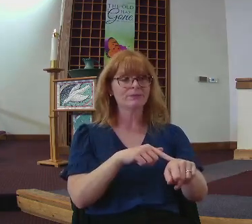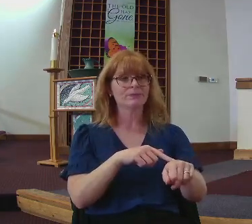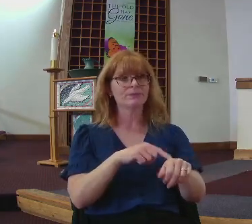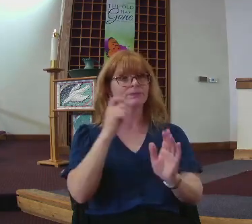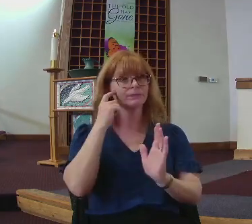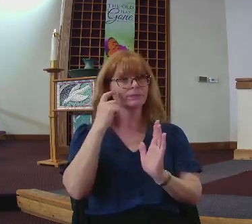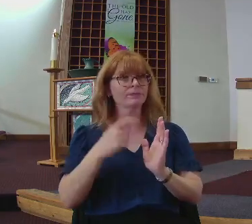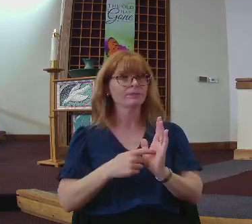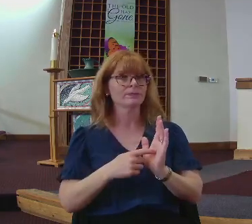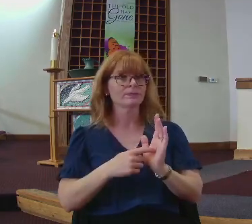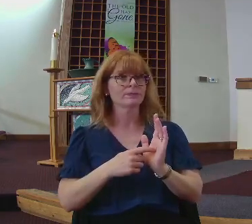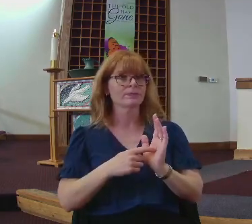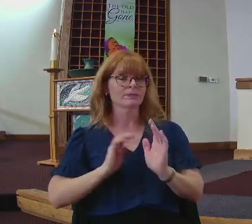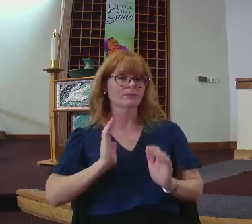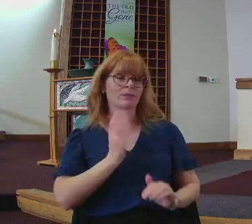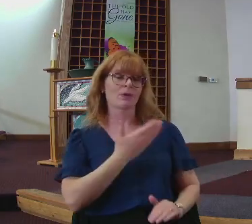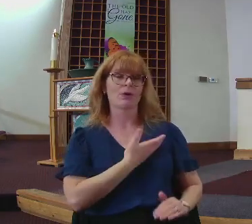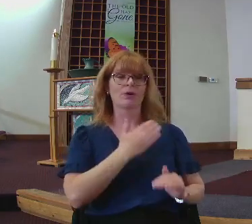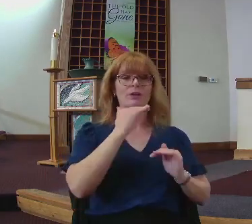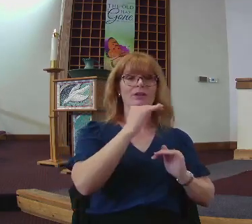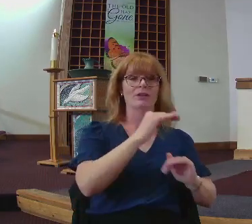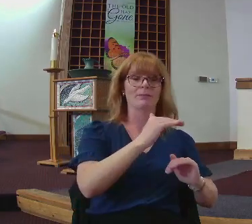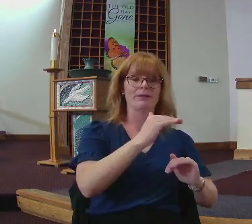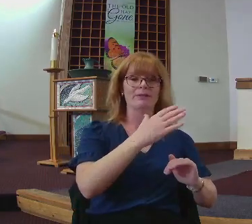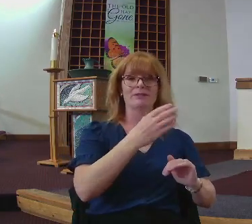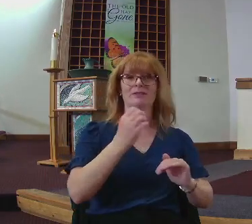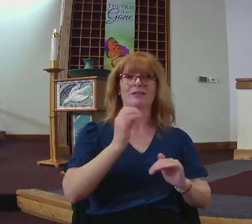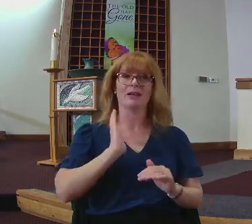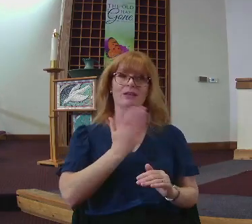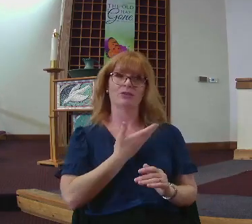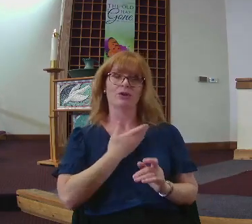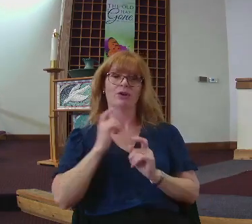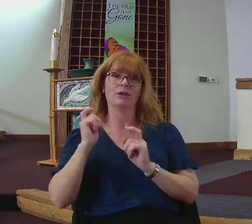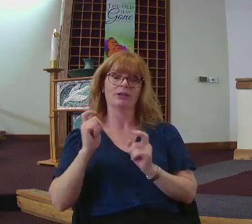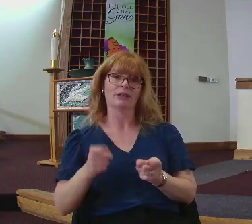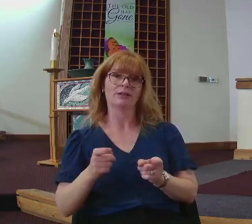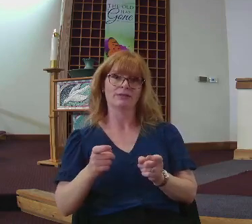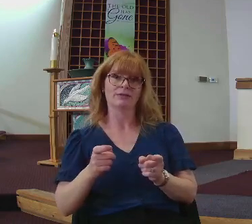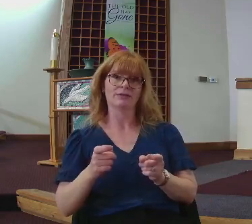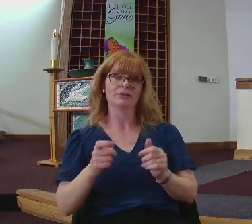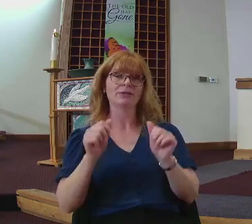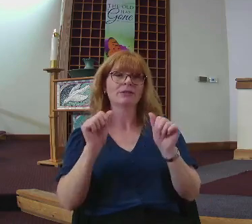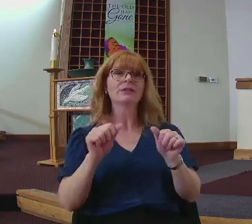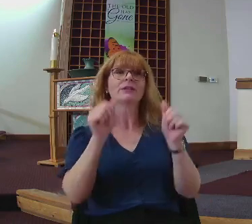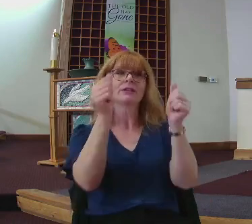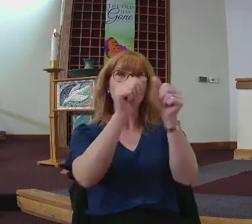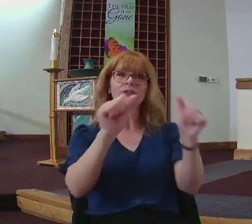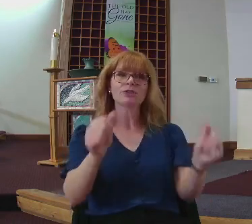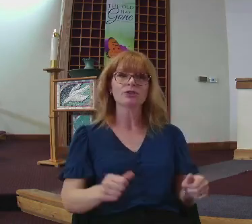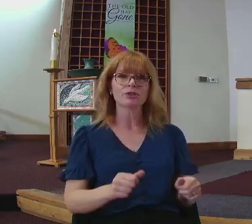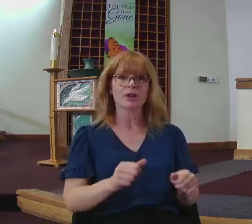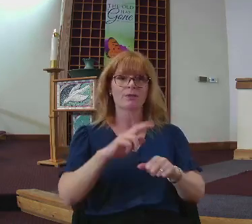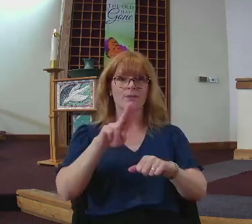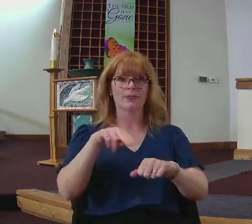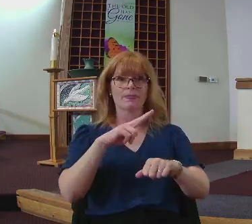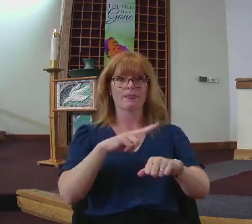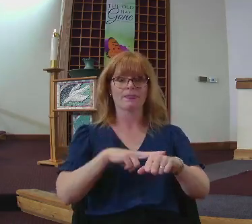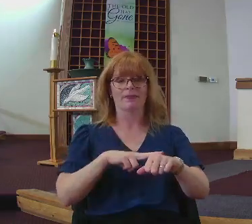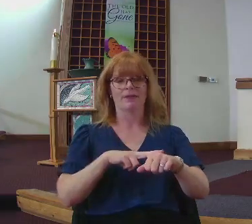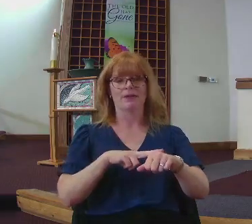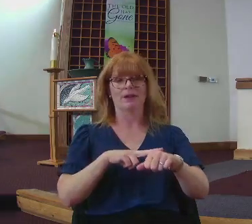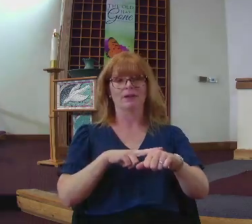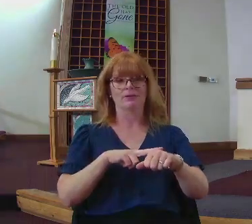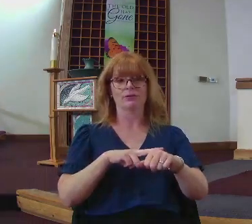recognizing that it is our limits as well as our gifts that can shape the natural contours of what is